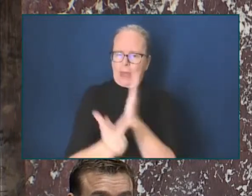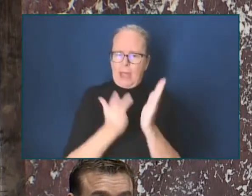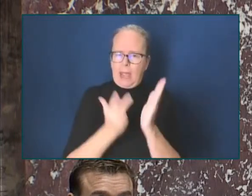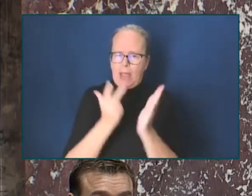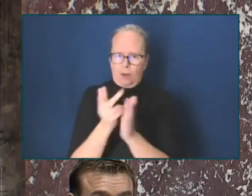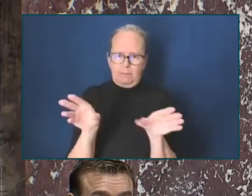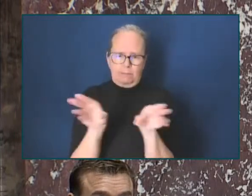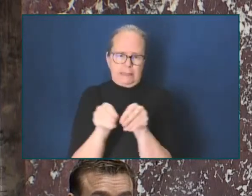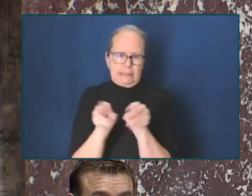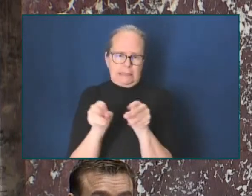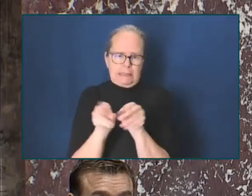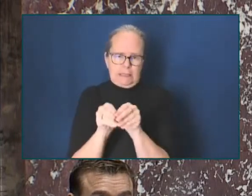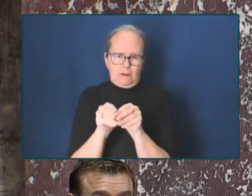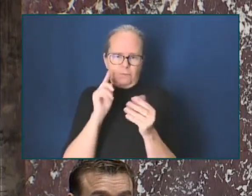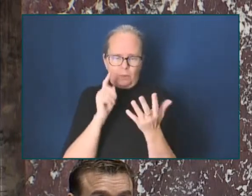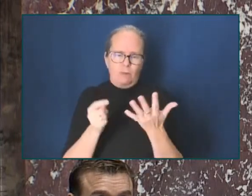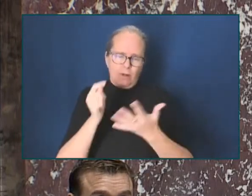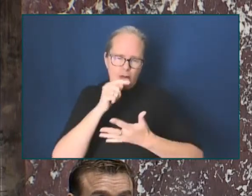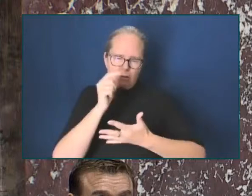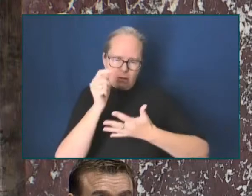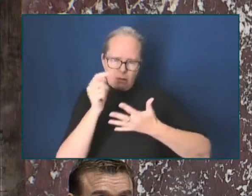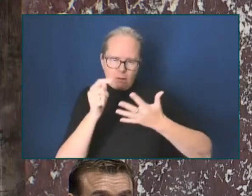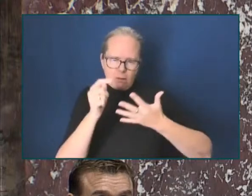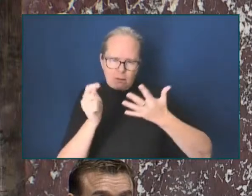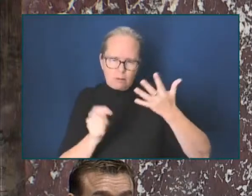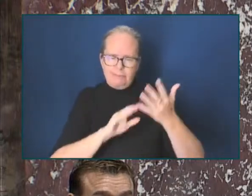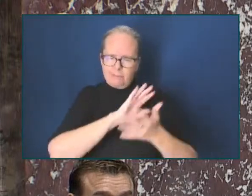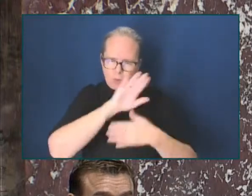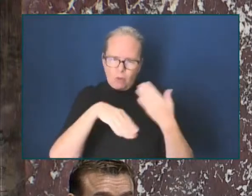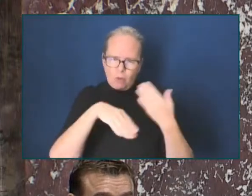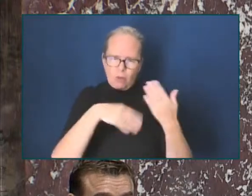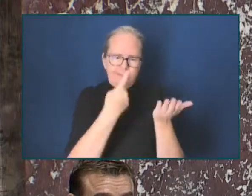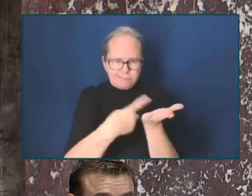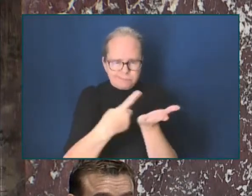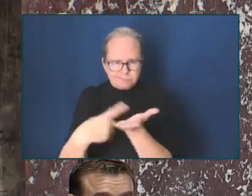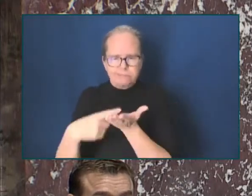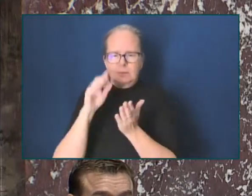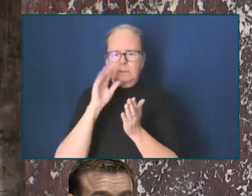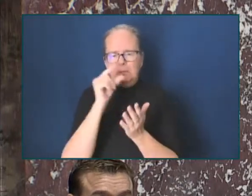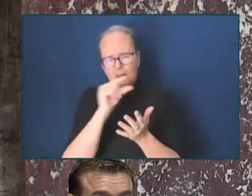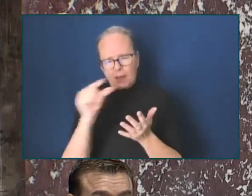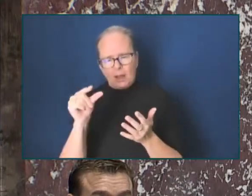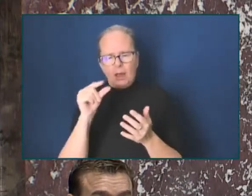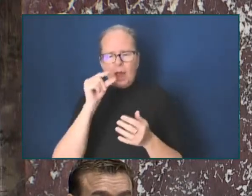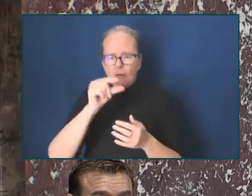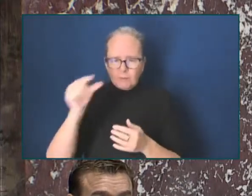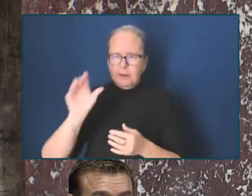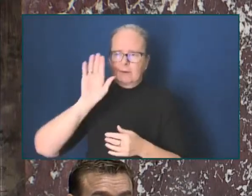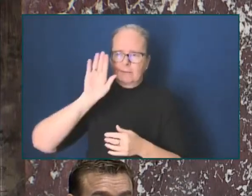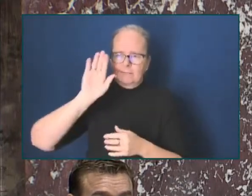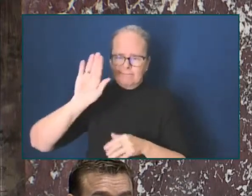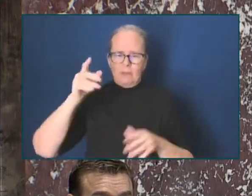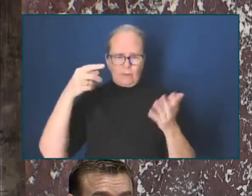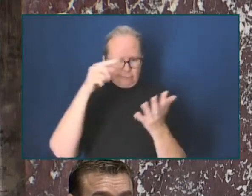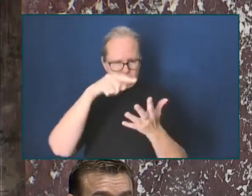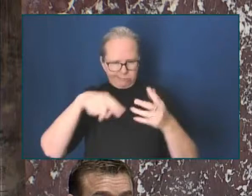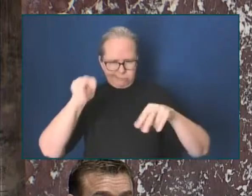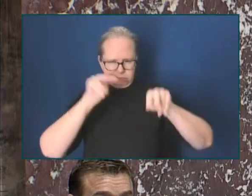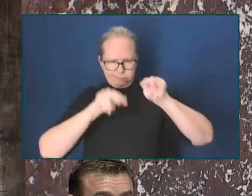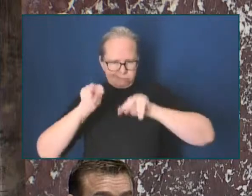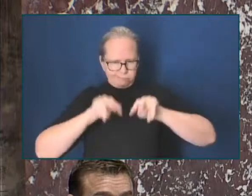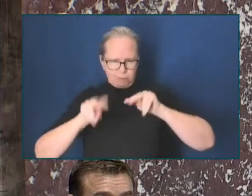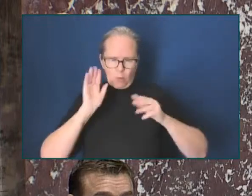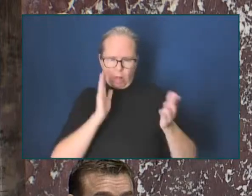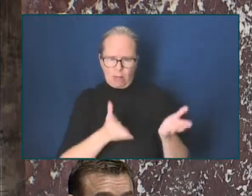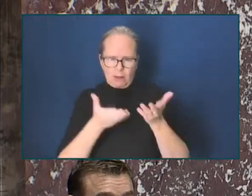plans that he plans to bring forward to the committee to review and investigate. But we also have reached out to the Office of the Comptroller